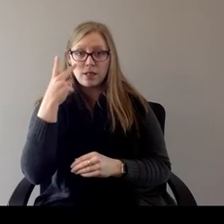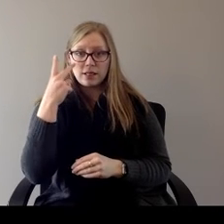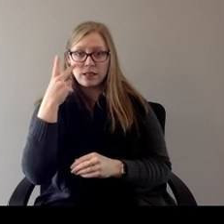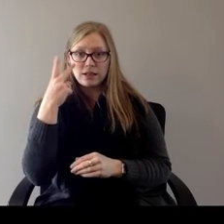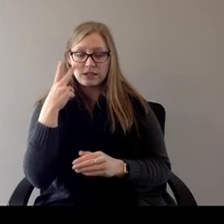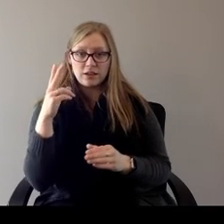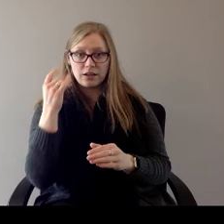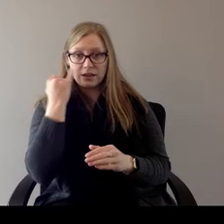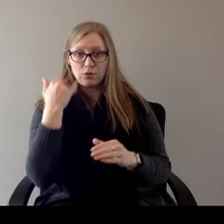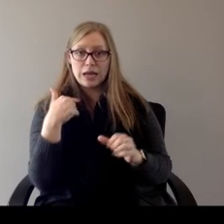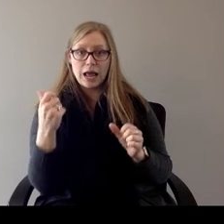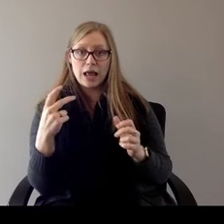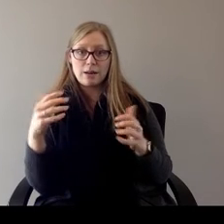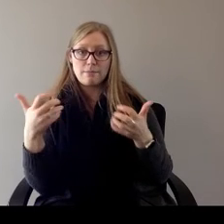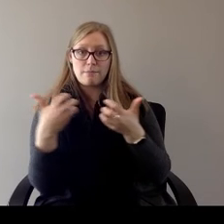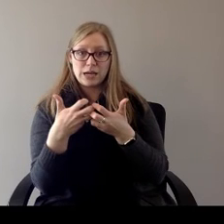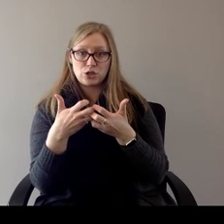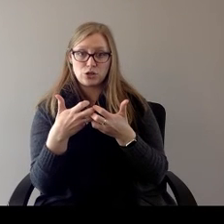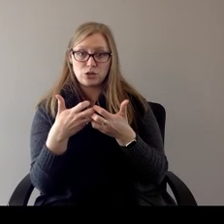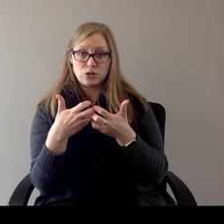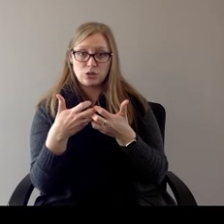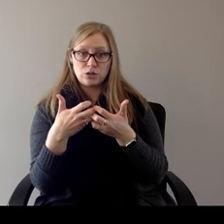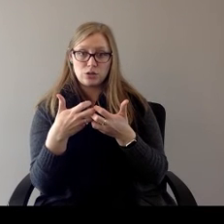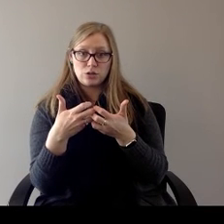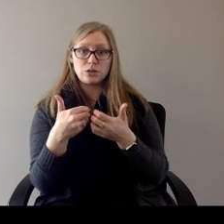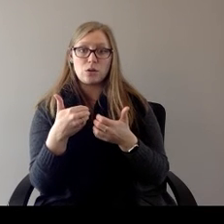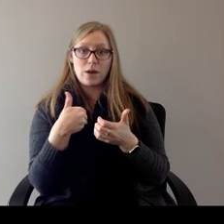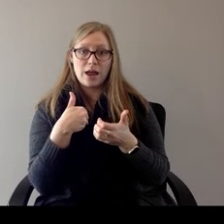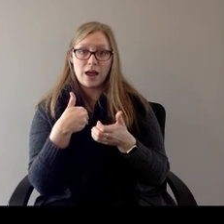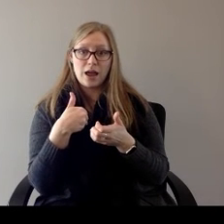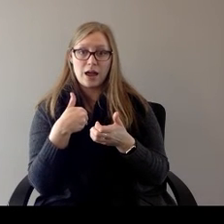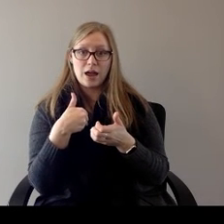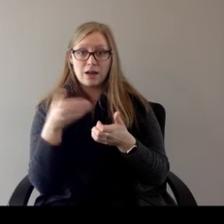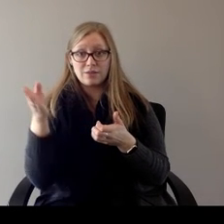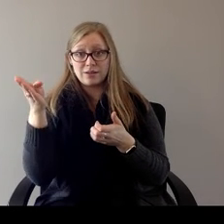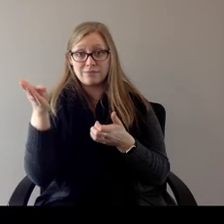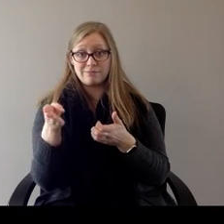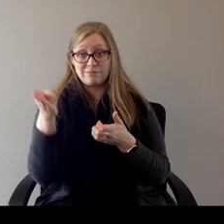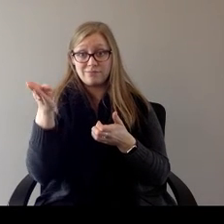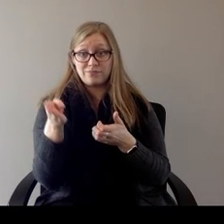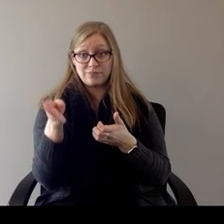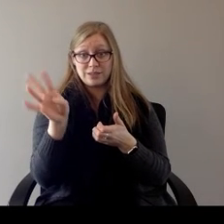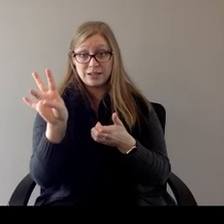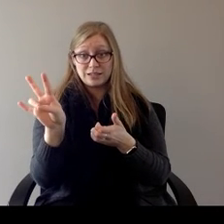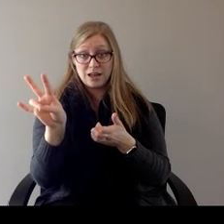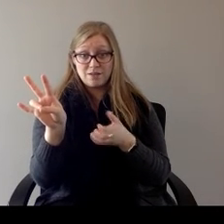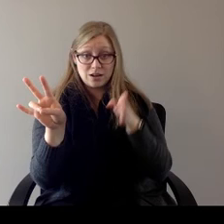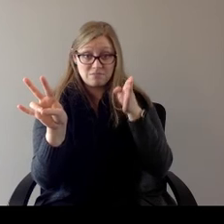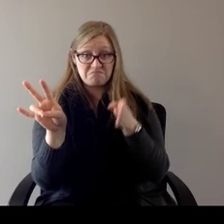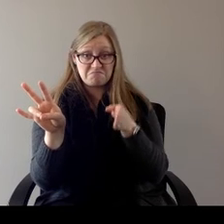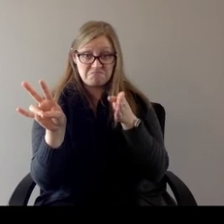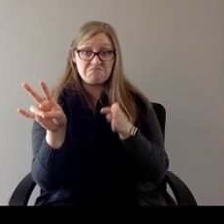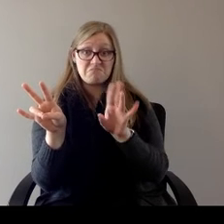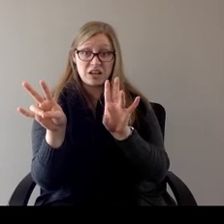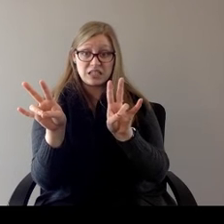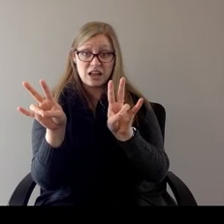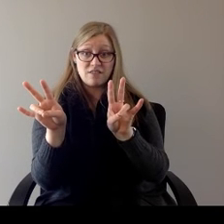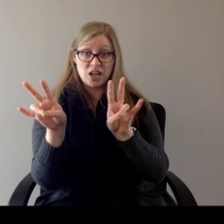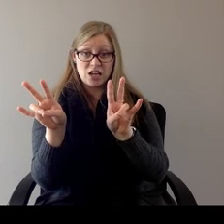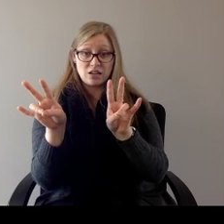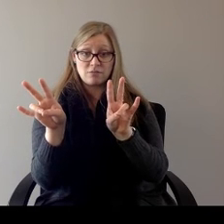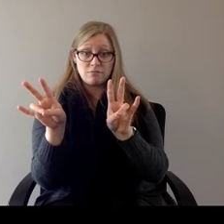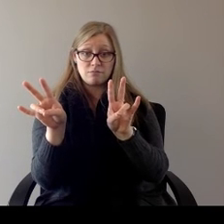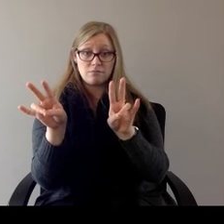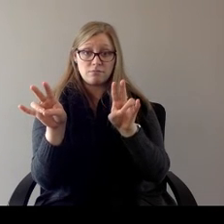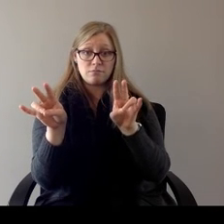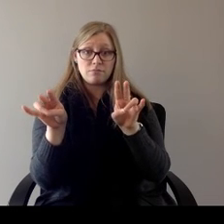them up. So we have a side that is 7, a side that is 7, a side that is 11, and a